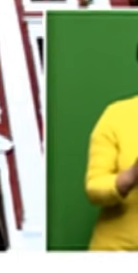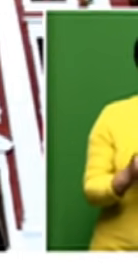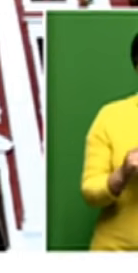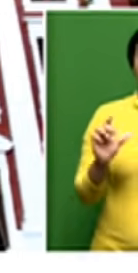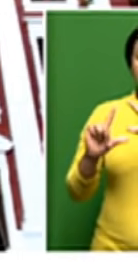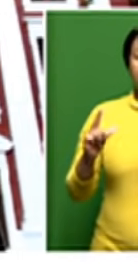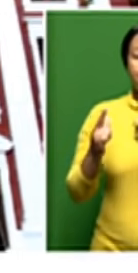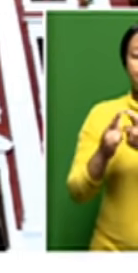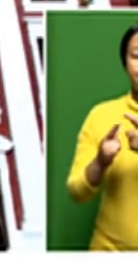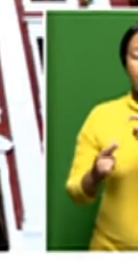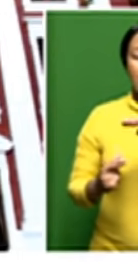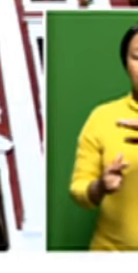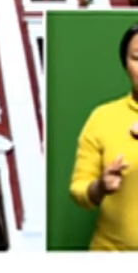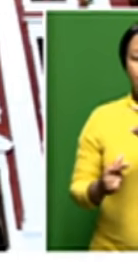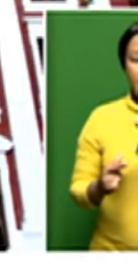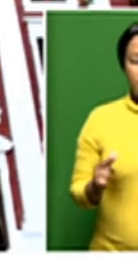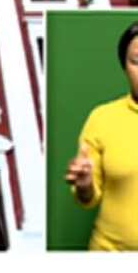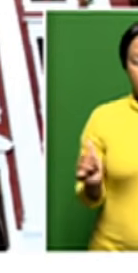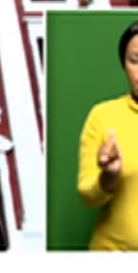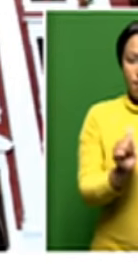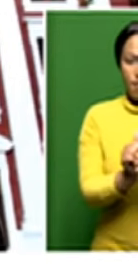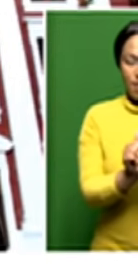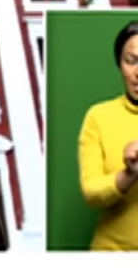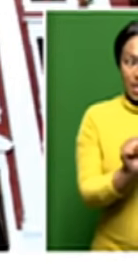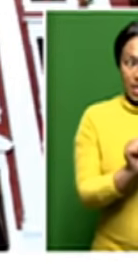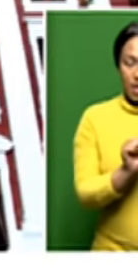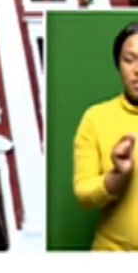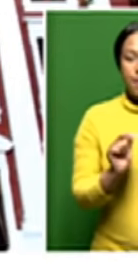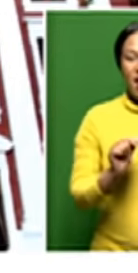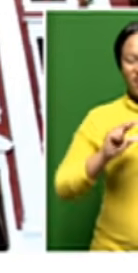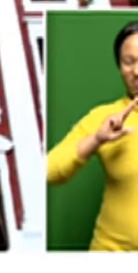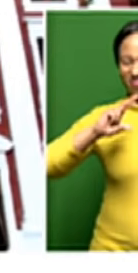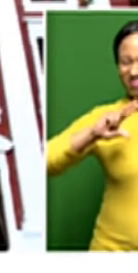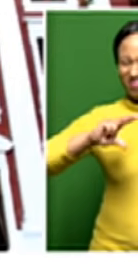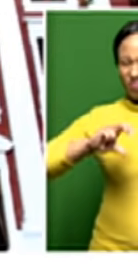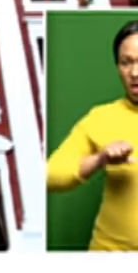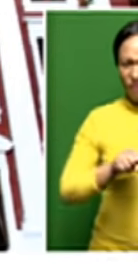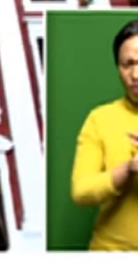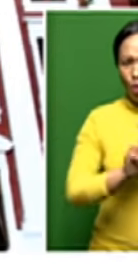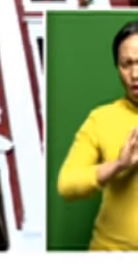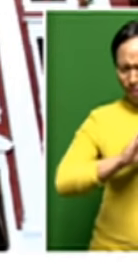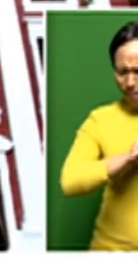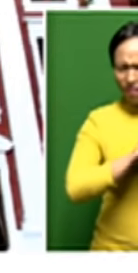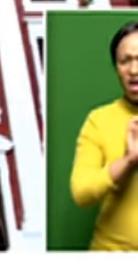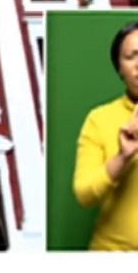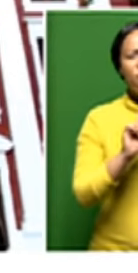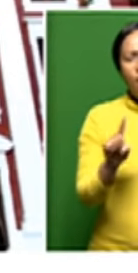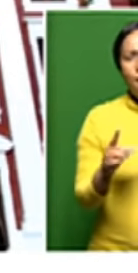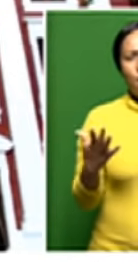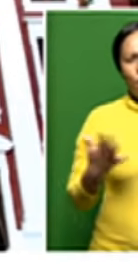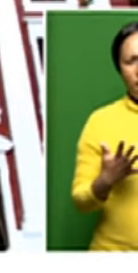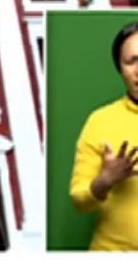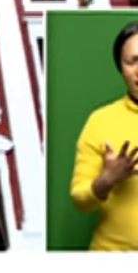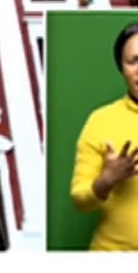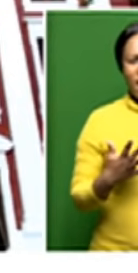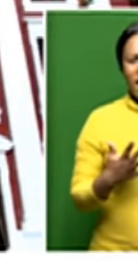in the Council of Provinces to start digging a little bit deeper to find out, where does this come from? What